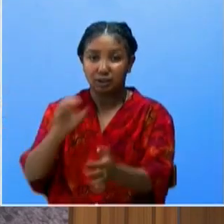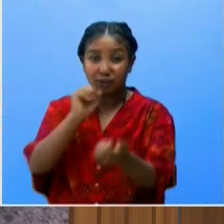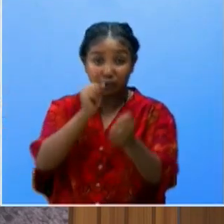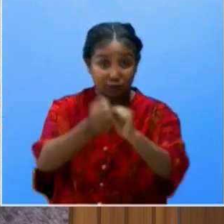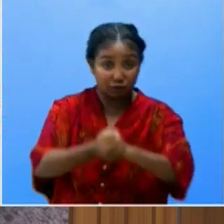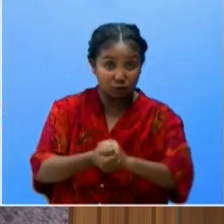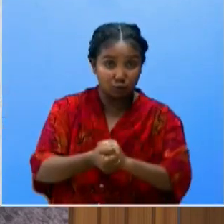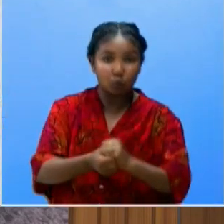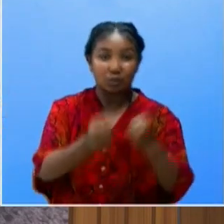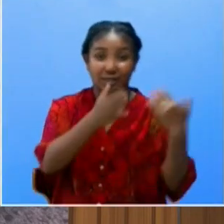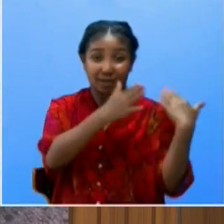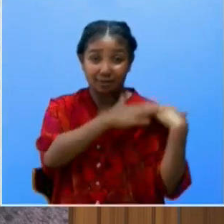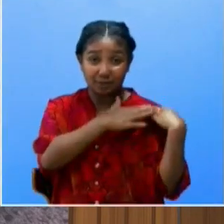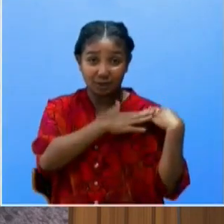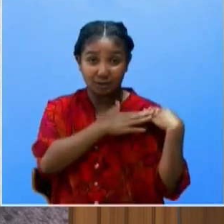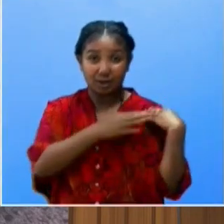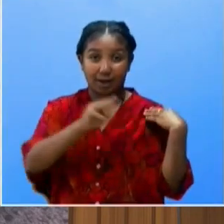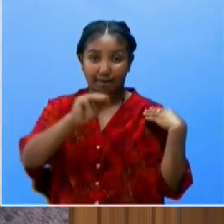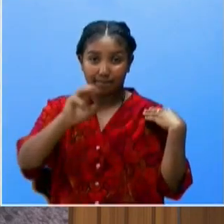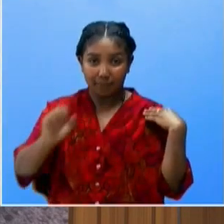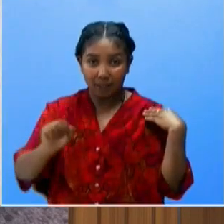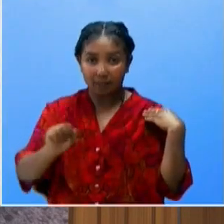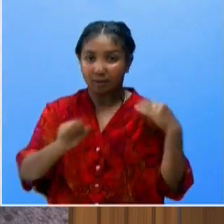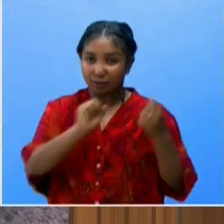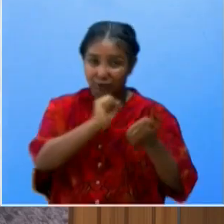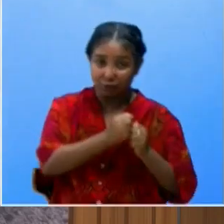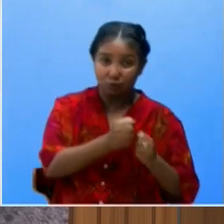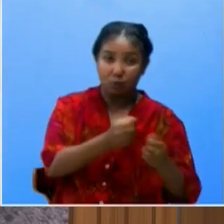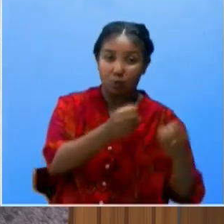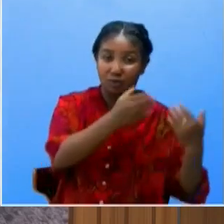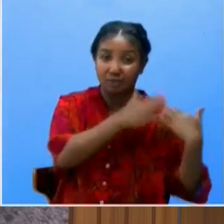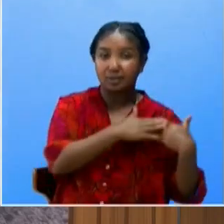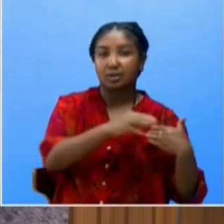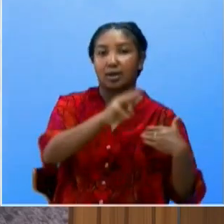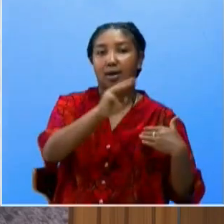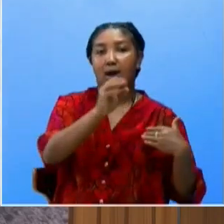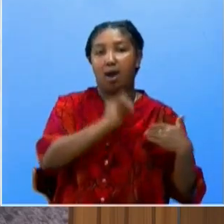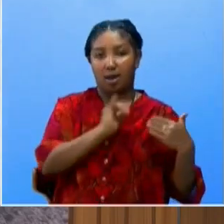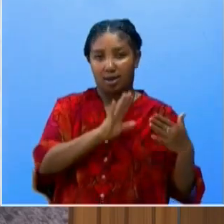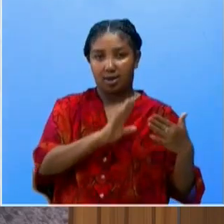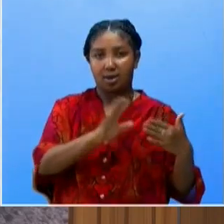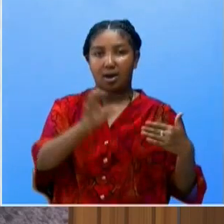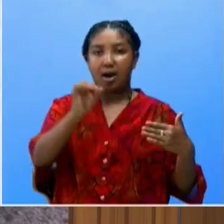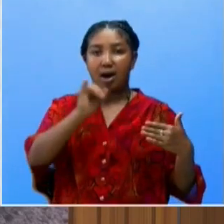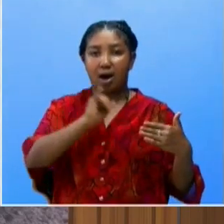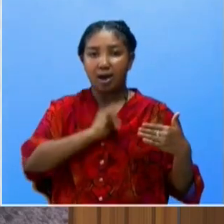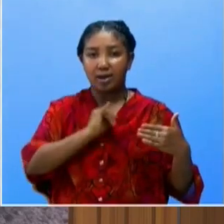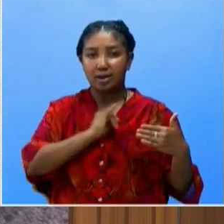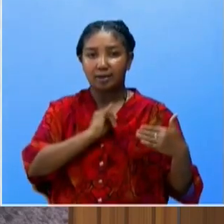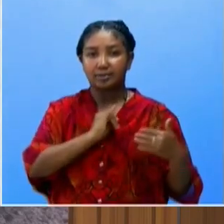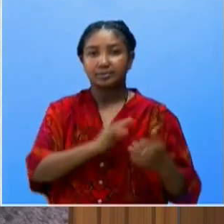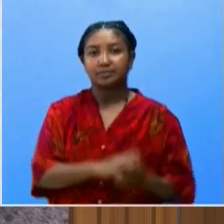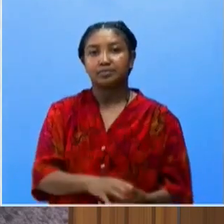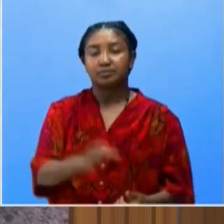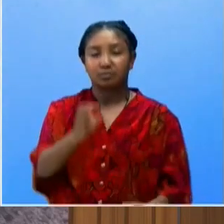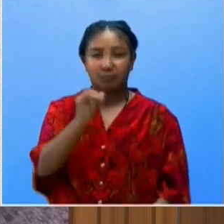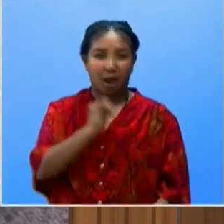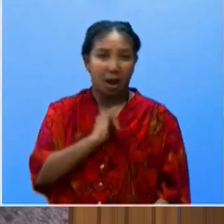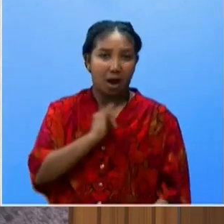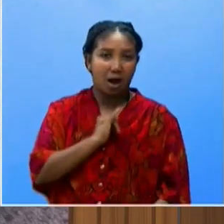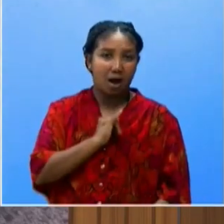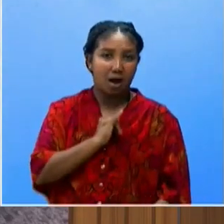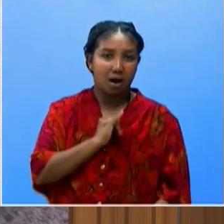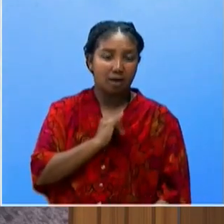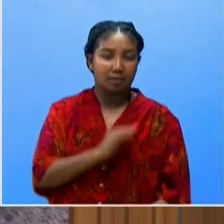into subject, it should be I. Clear? So, I, when I say I, this I'm saying only